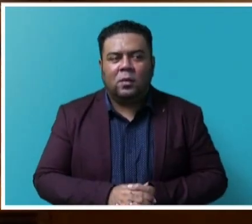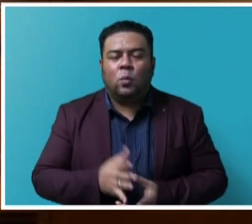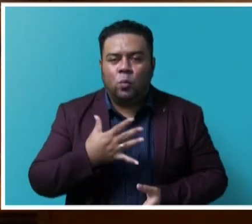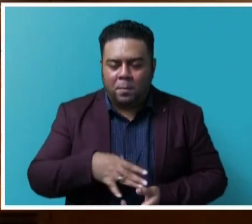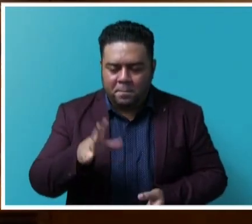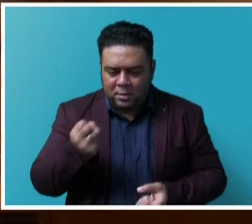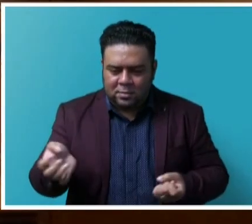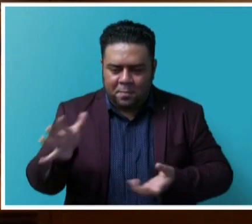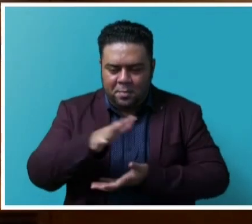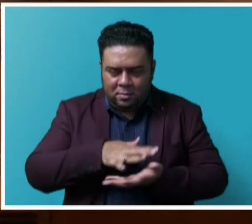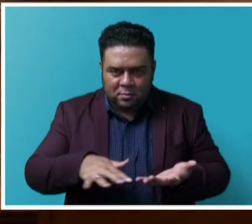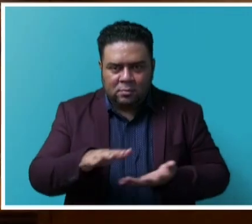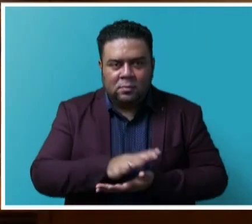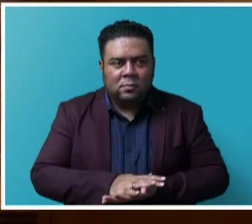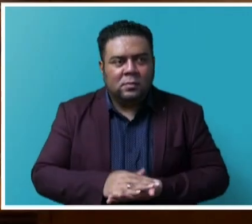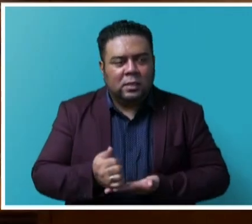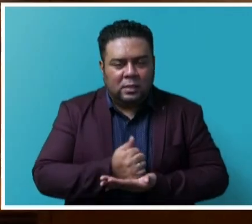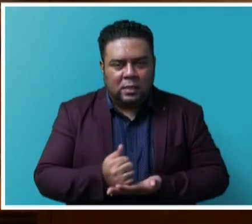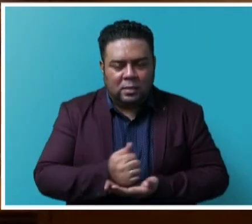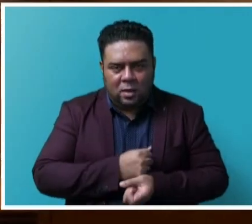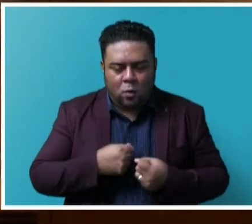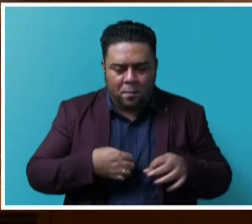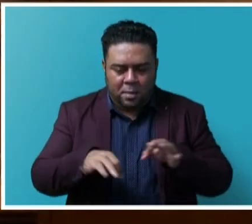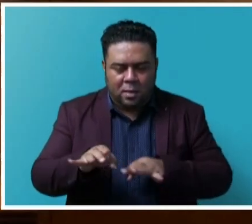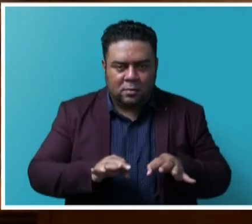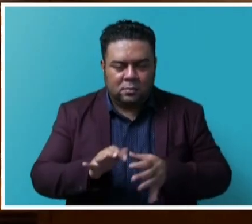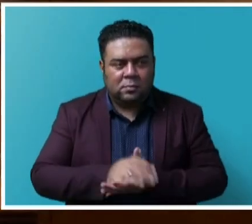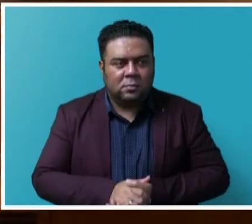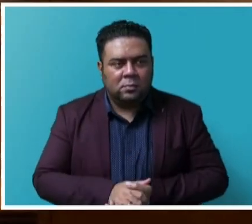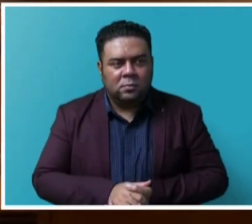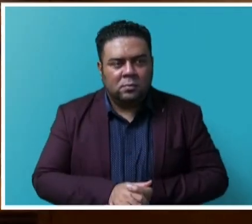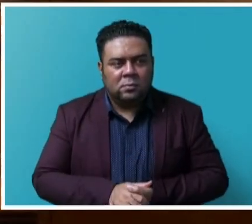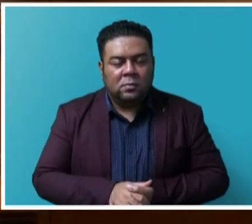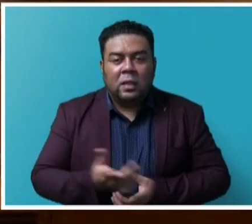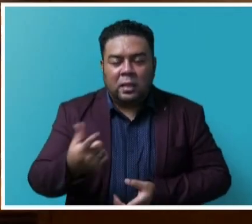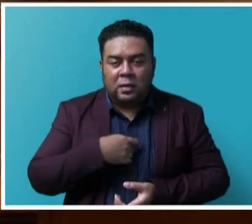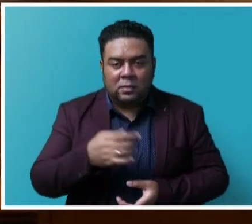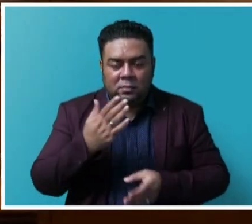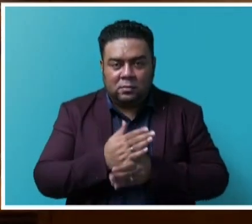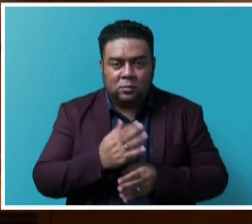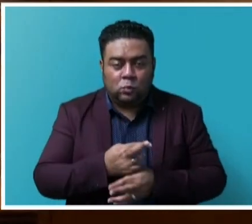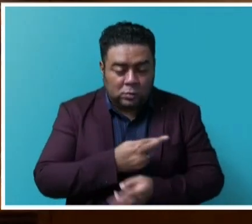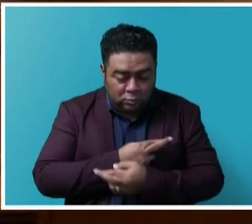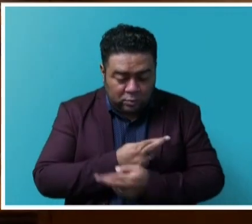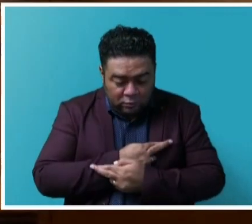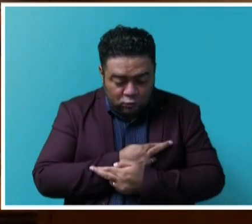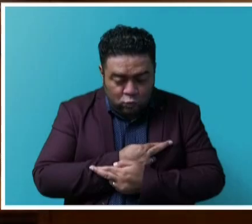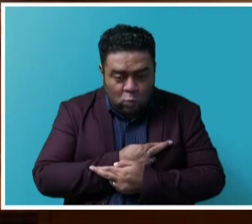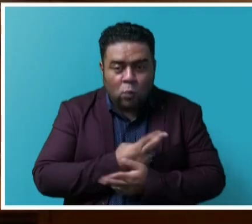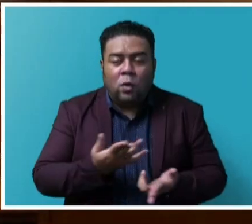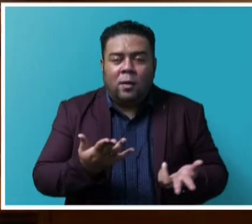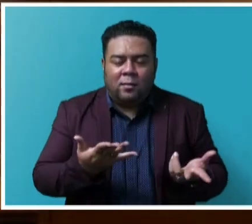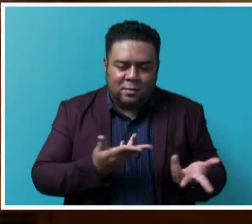plan and then act out our plans. Let us engage in respectful dialogue